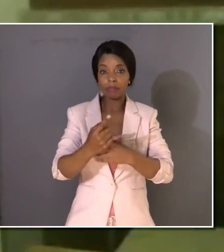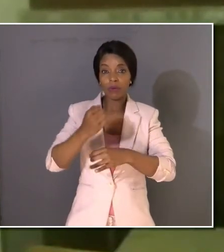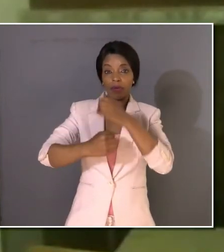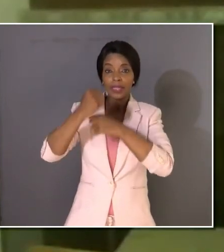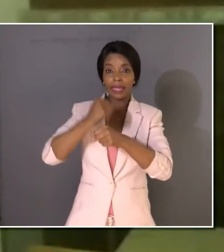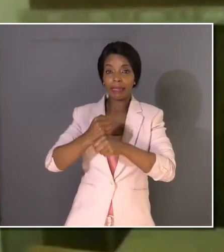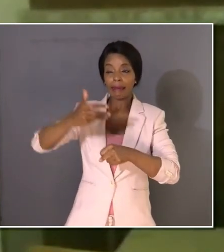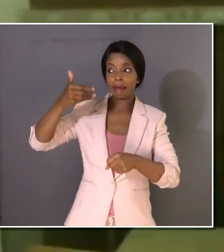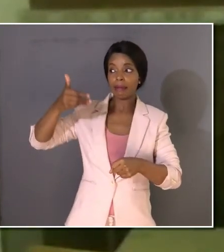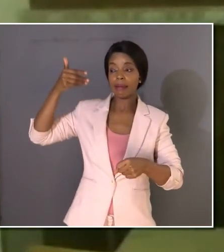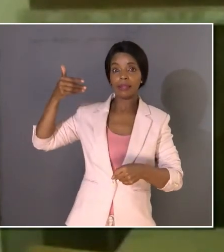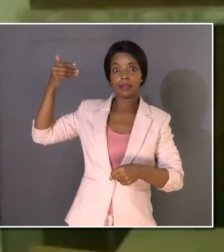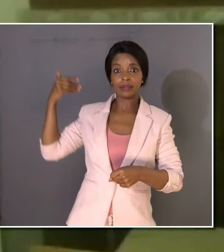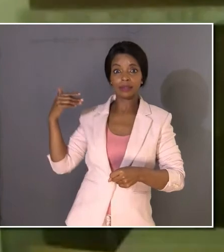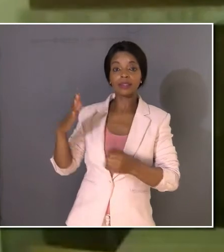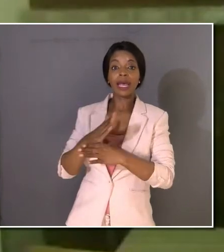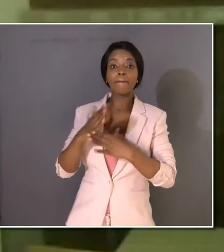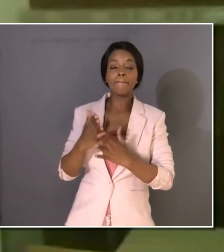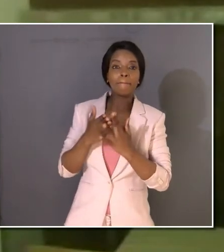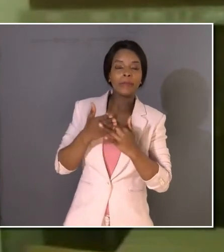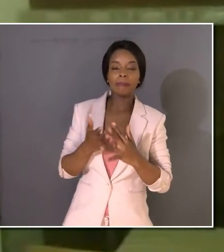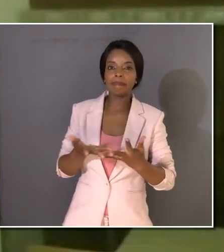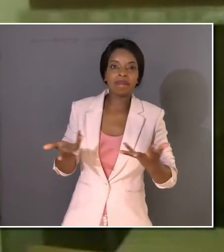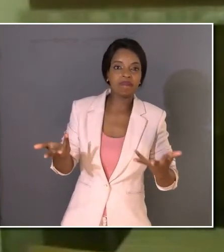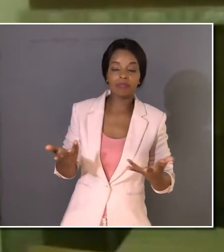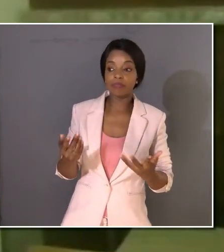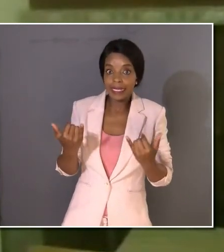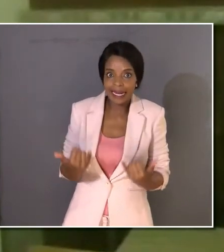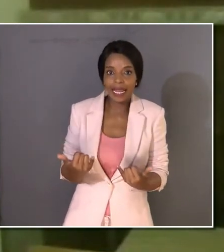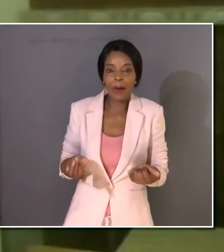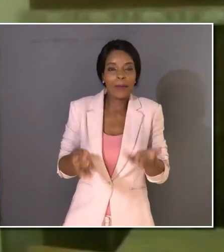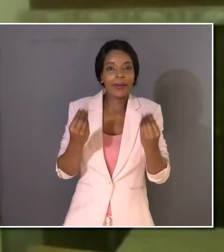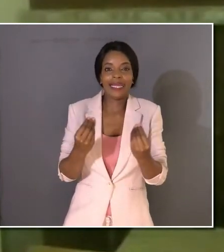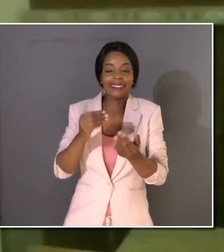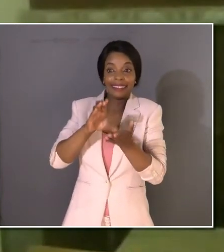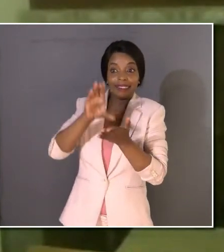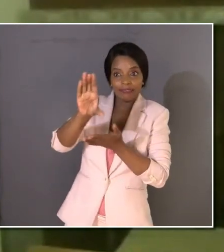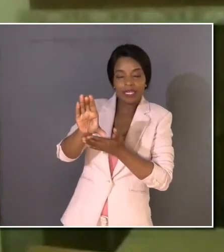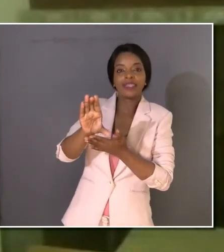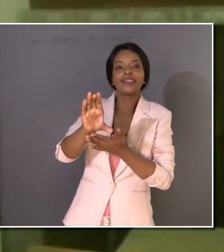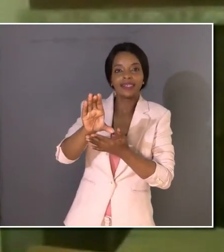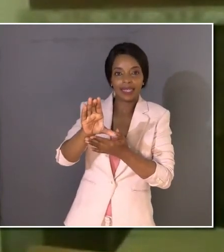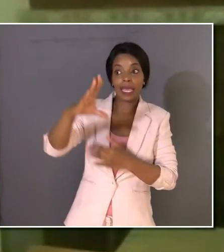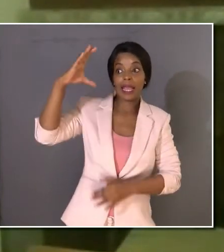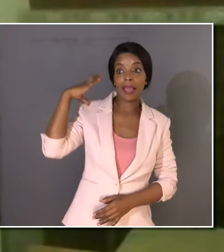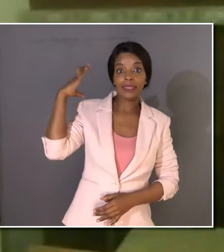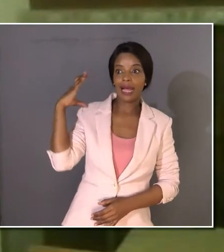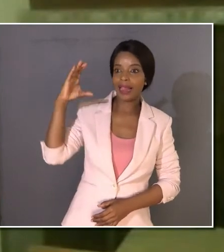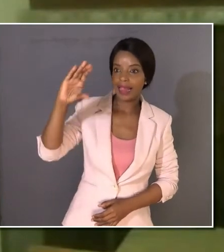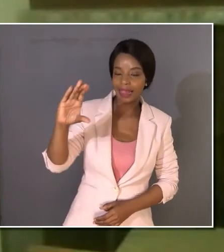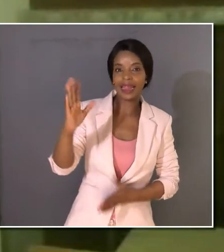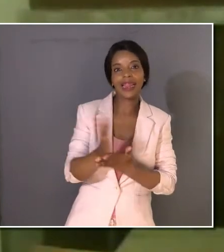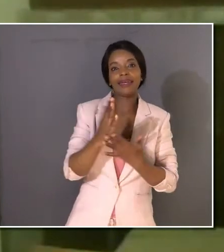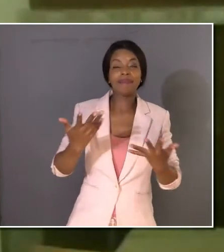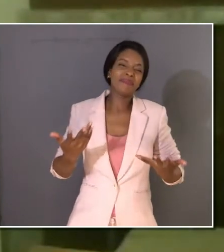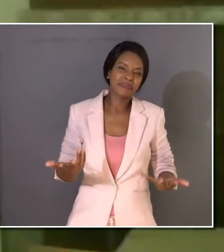gone on to access venture capital rounds and growth funding, and they really are having a huge impact in this country. So